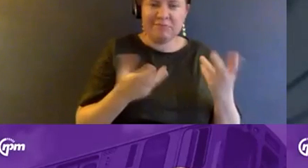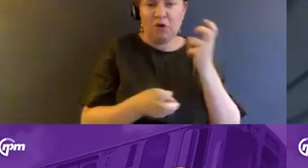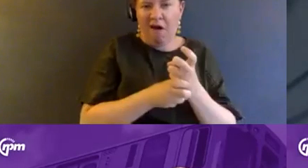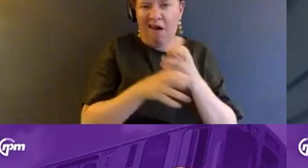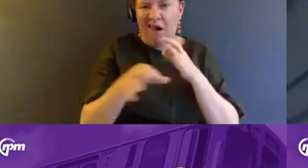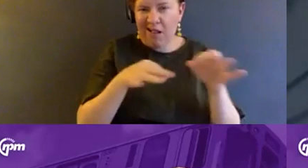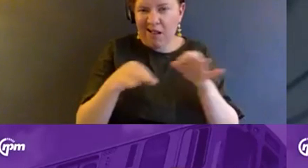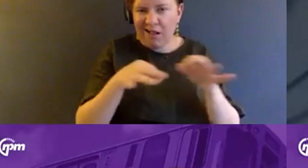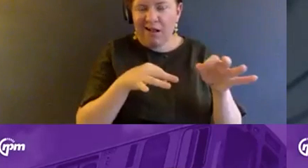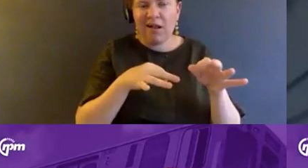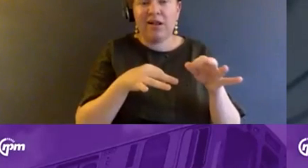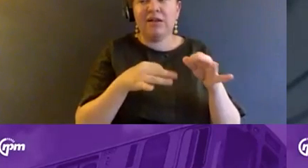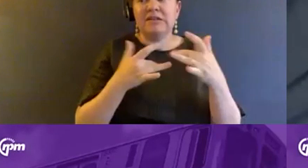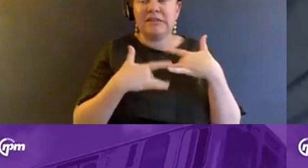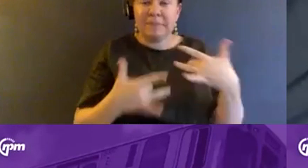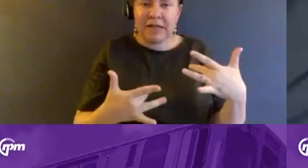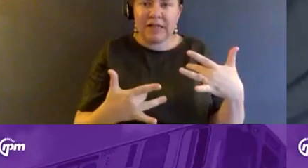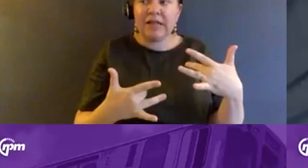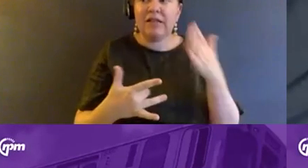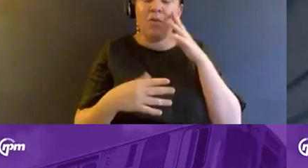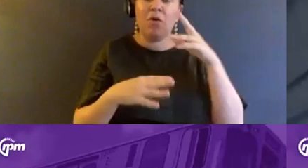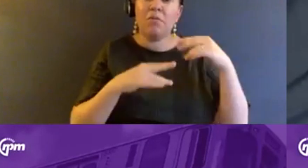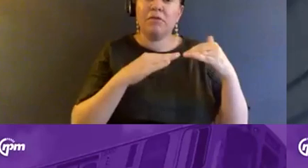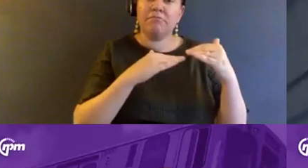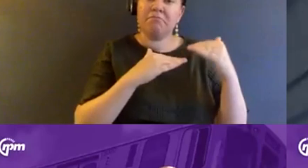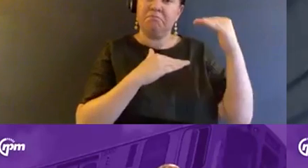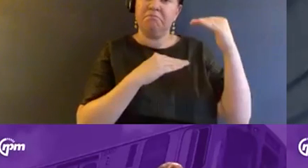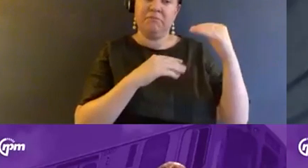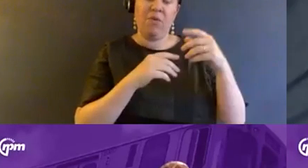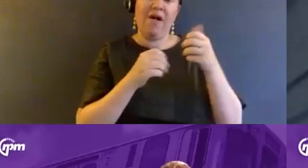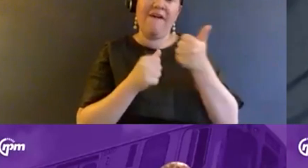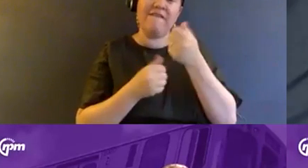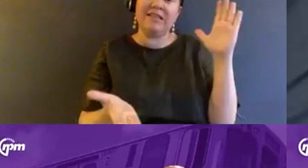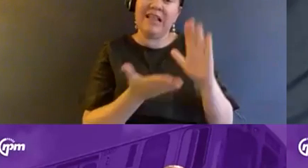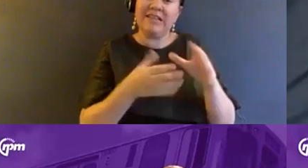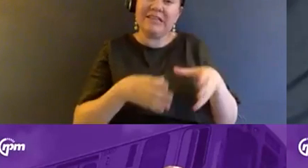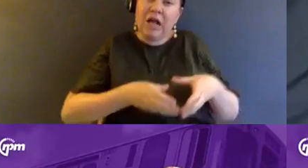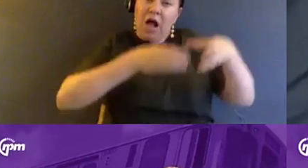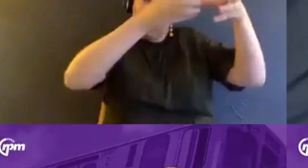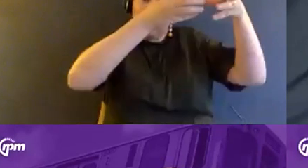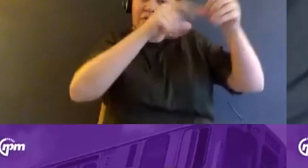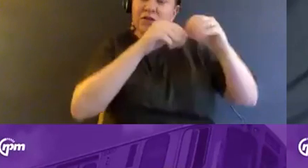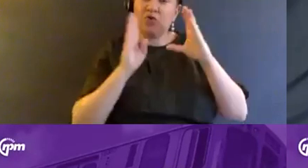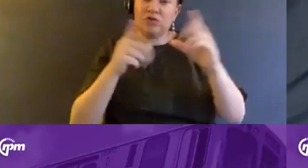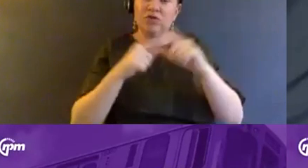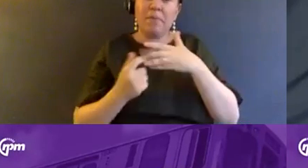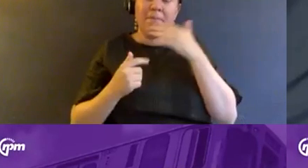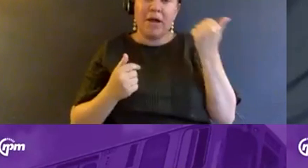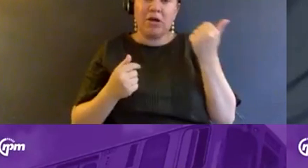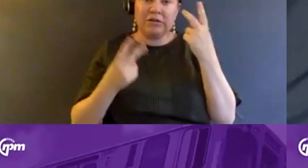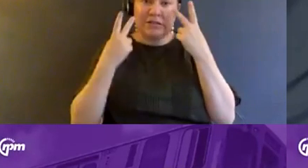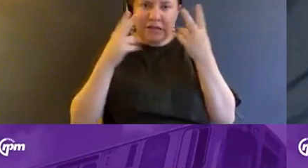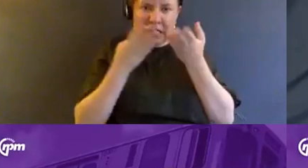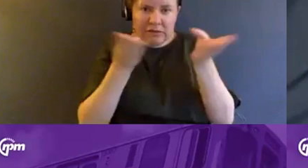Generally speaking, they'll be raised. We'll have fewer columns in the streets. There'll be better sight lines throughout the